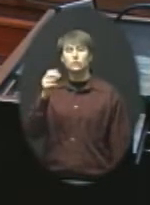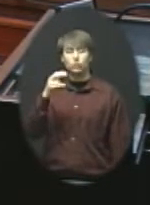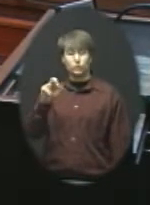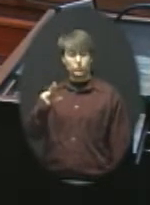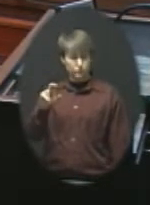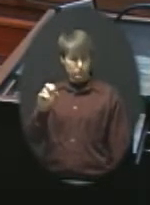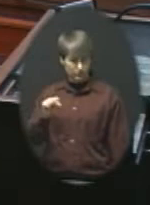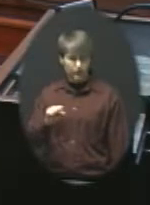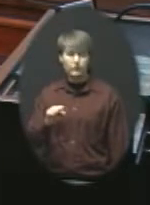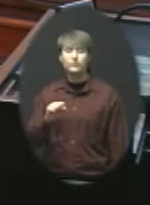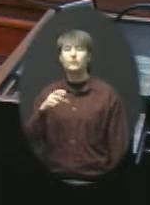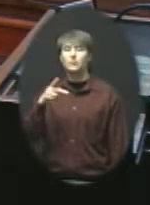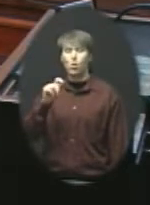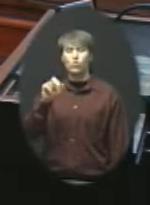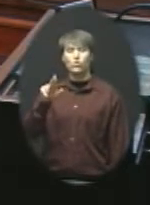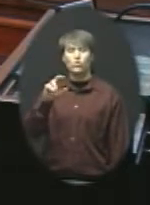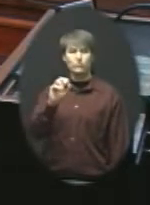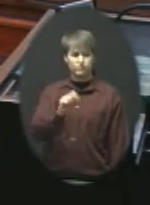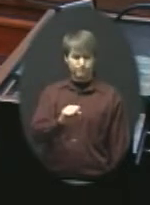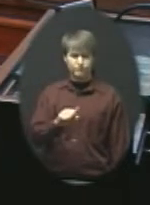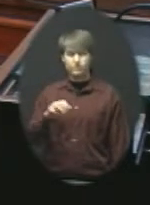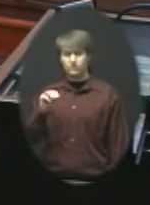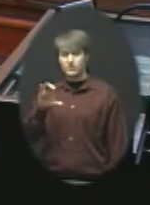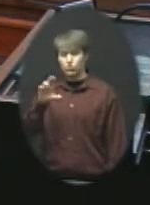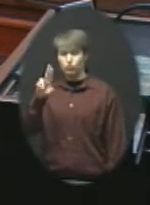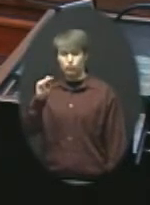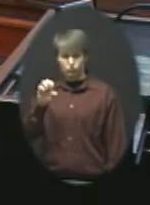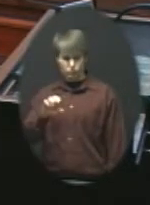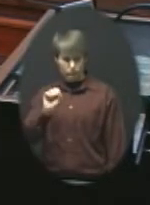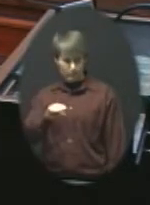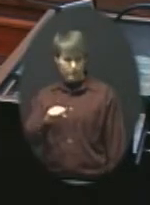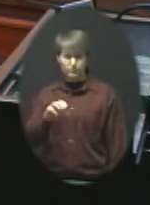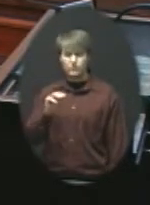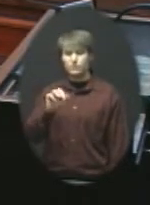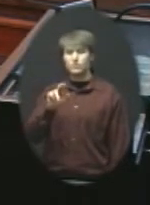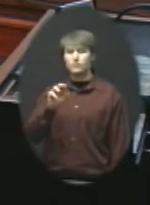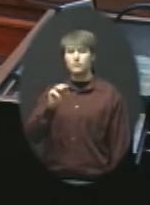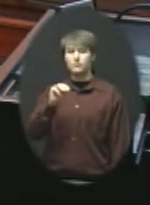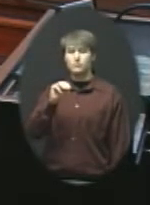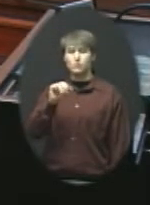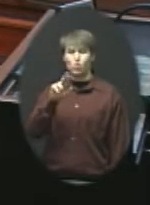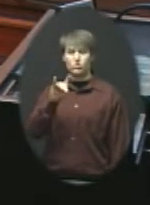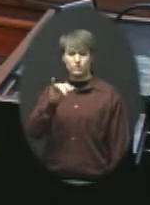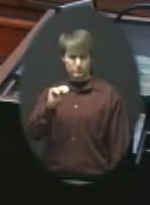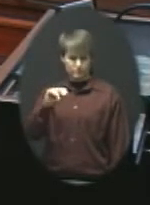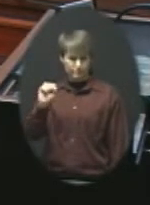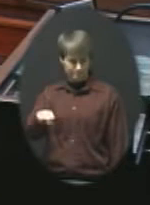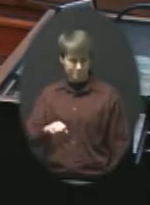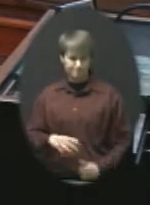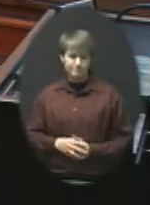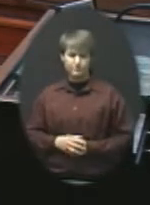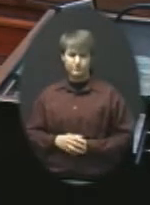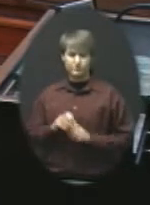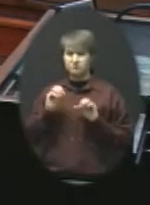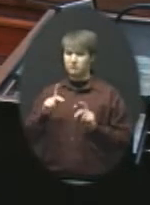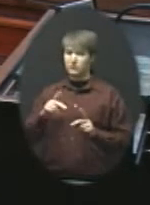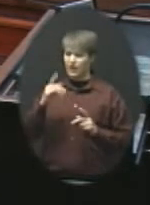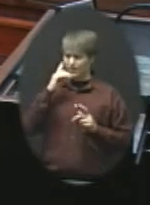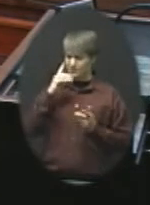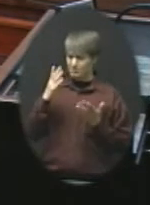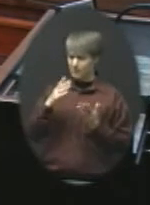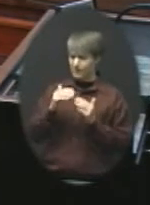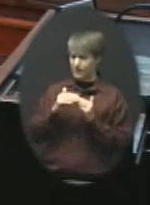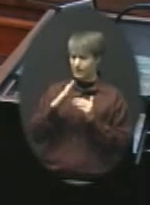Yes. Mr. Parker? Yes. Mr. McCune? Yes. Mrs. Martin? Yes. All right. I think we could get maybe at